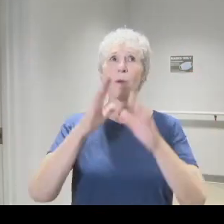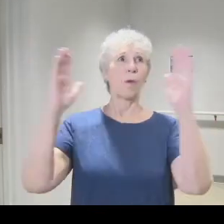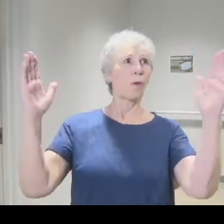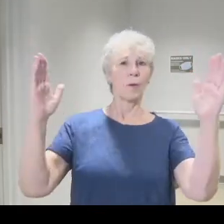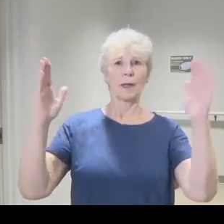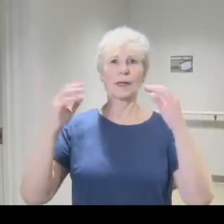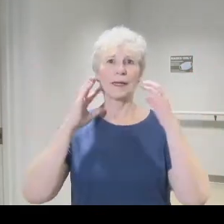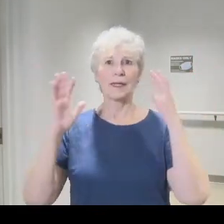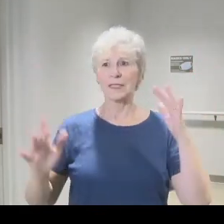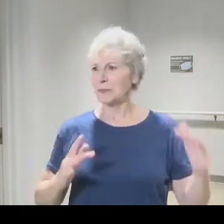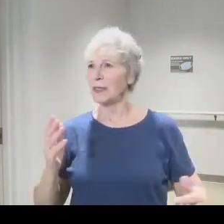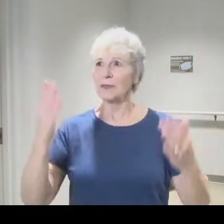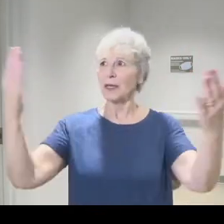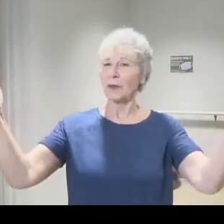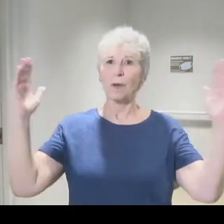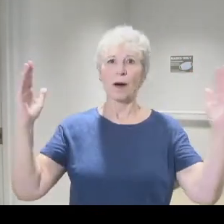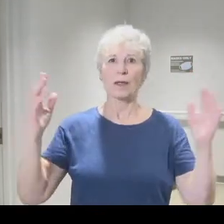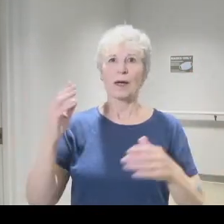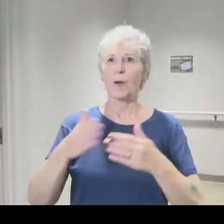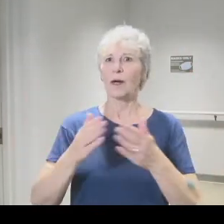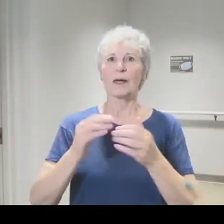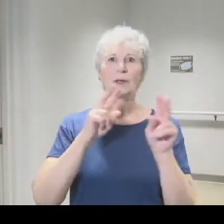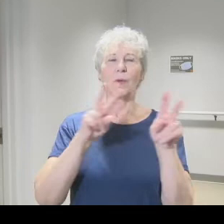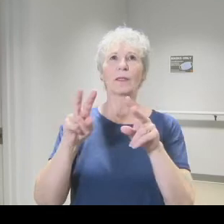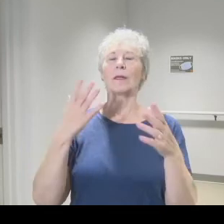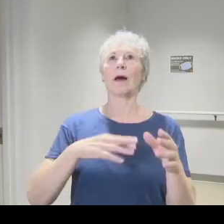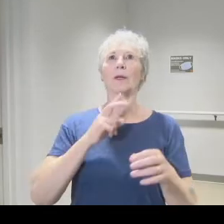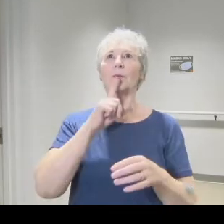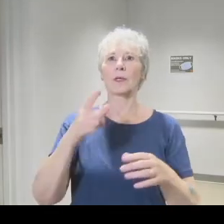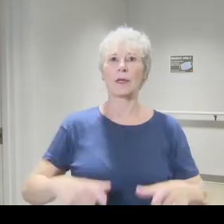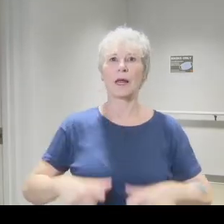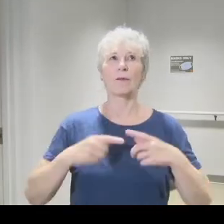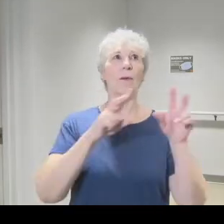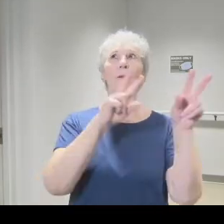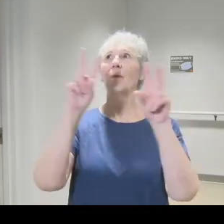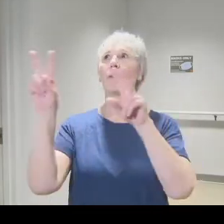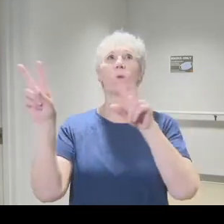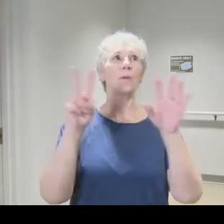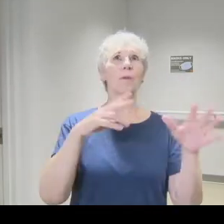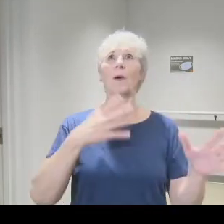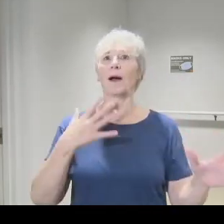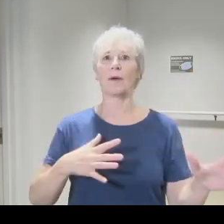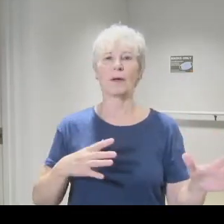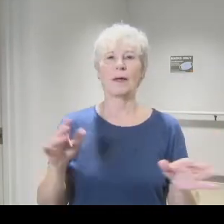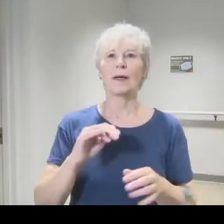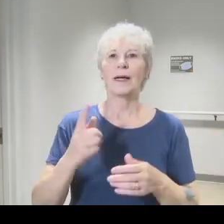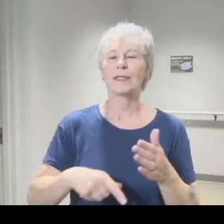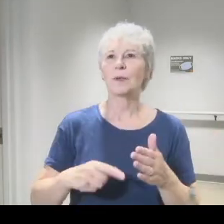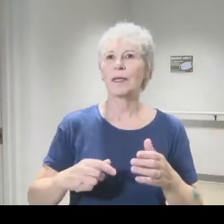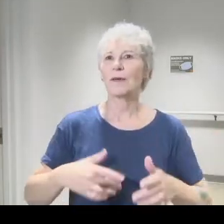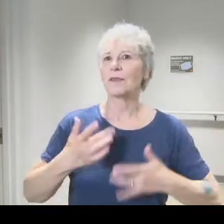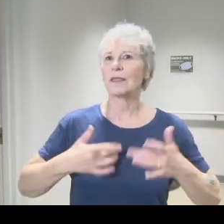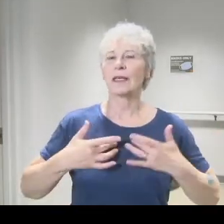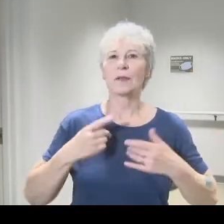your seat, and you got speakers on the wall, and whatever you're watching, it's real life. And that's what it feels like when circumstances